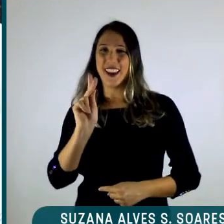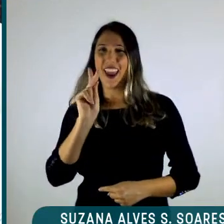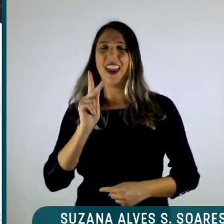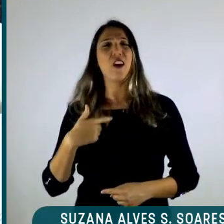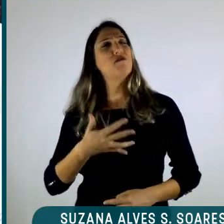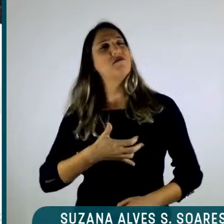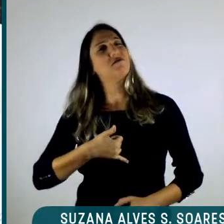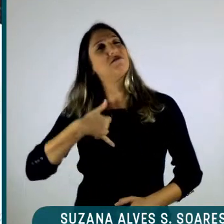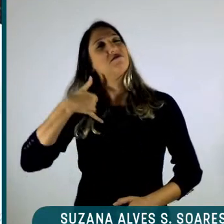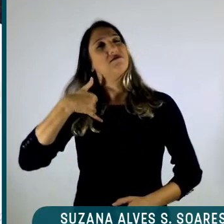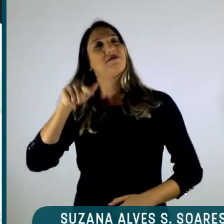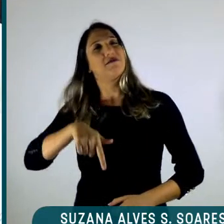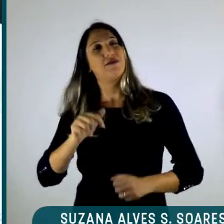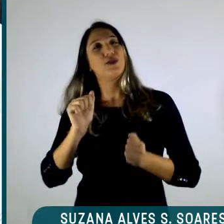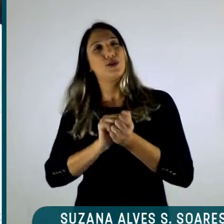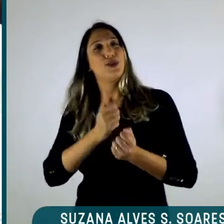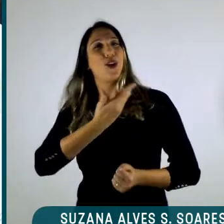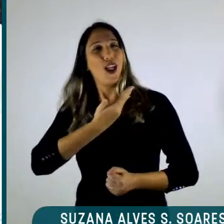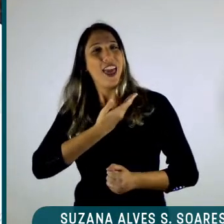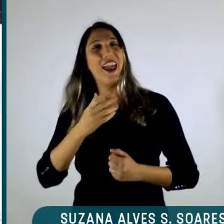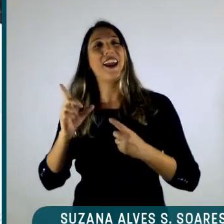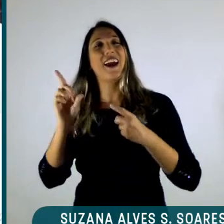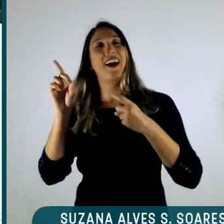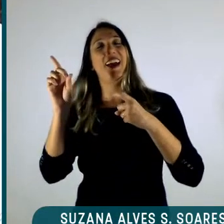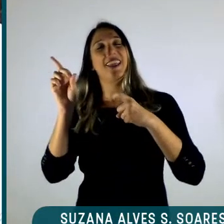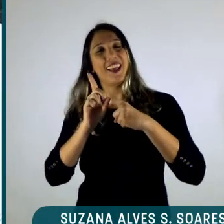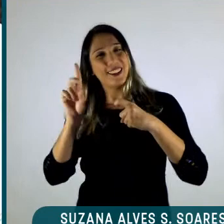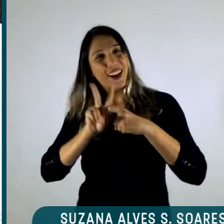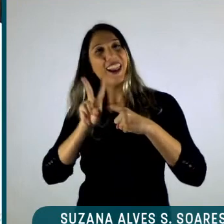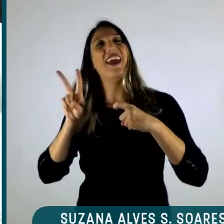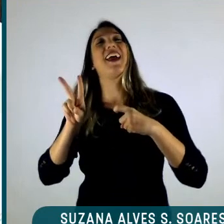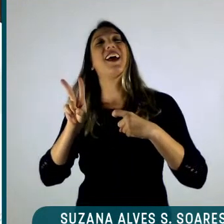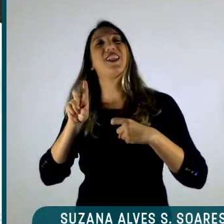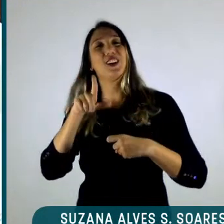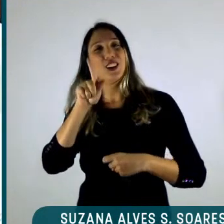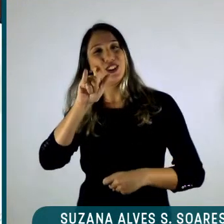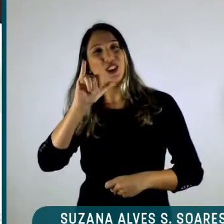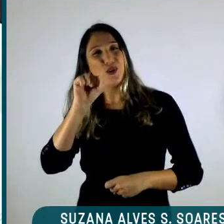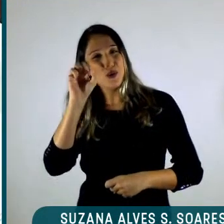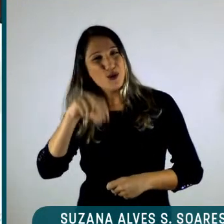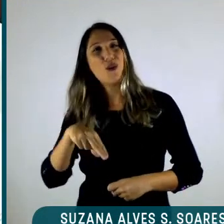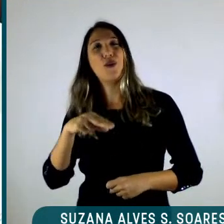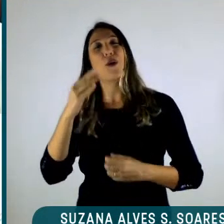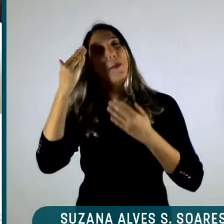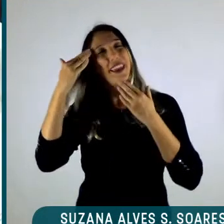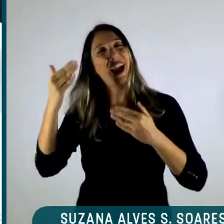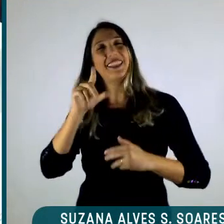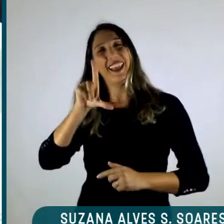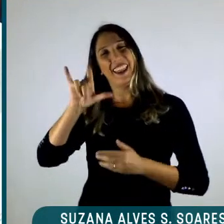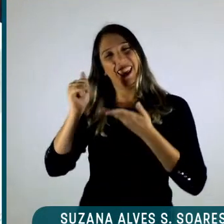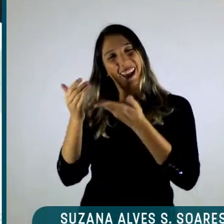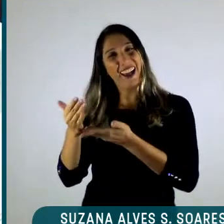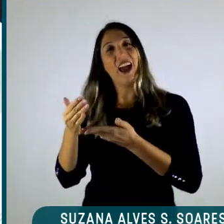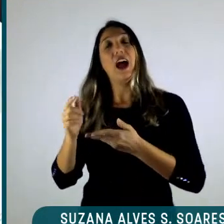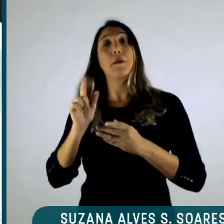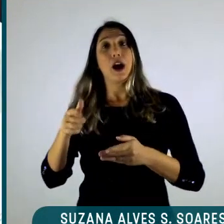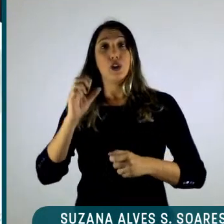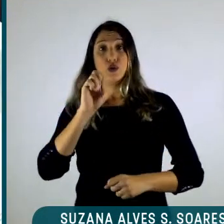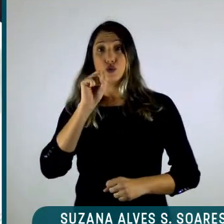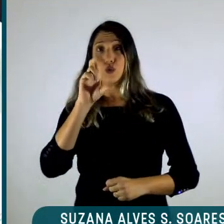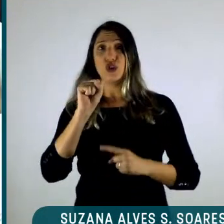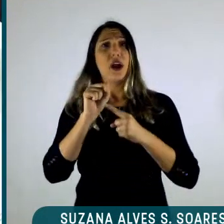an honor to be here with my colleagues, Dráuzio, Gil. Thank you, Lia. For